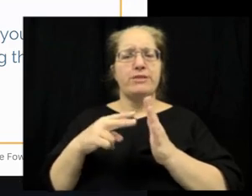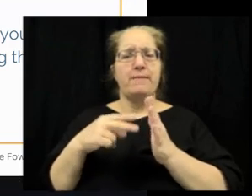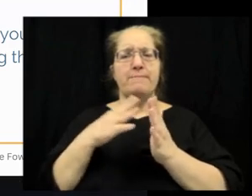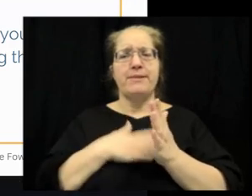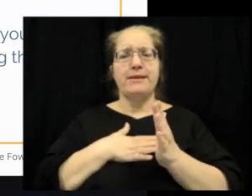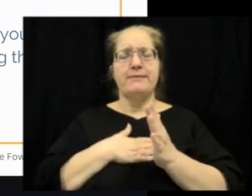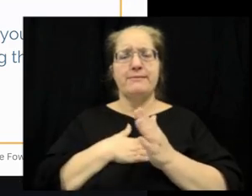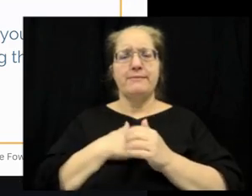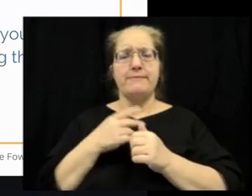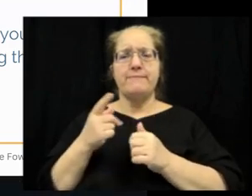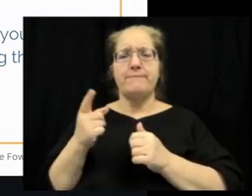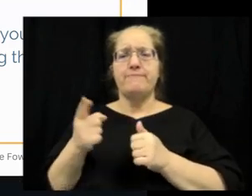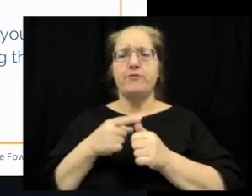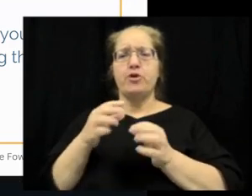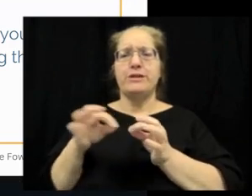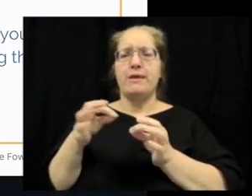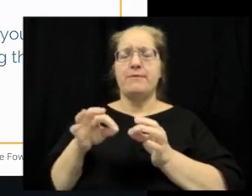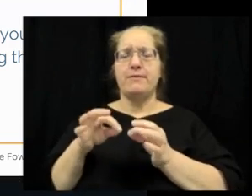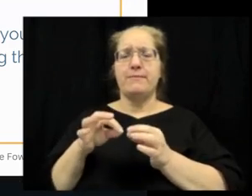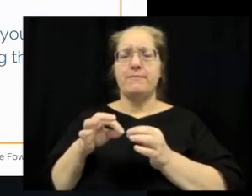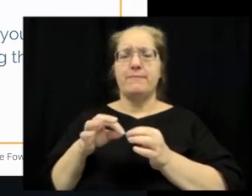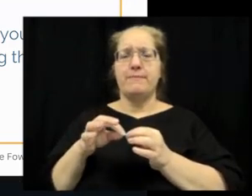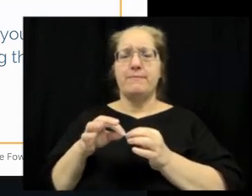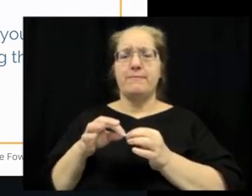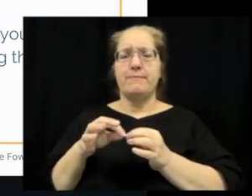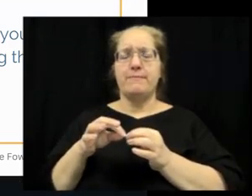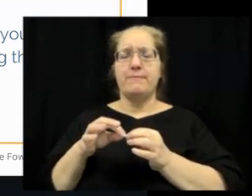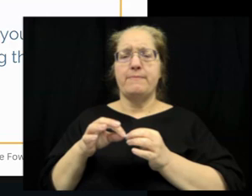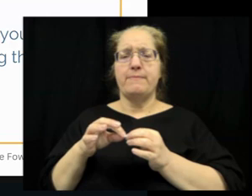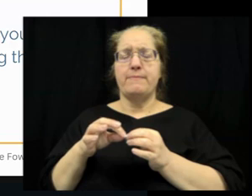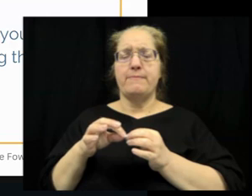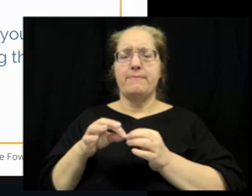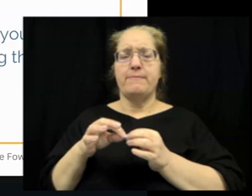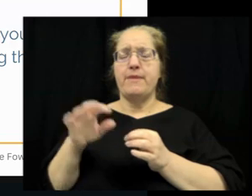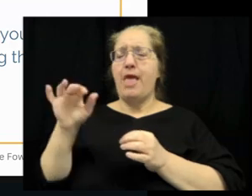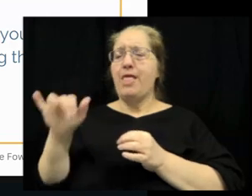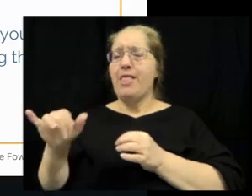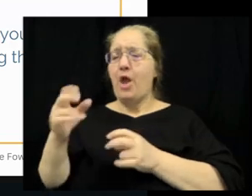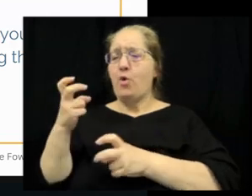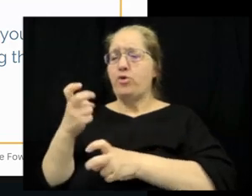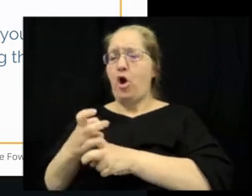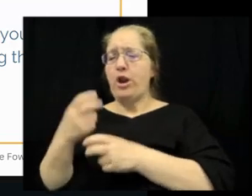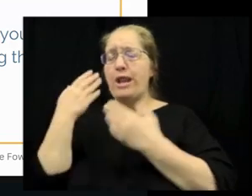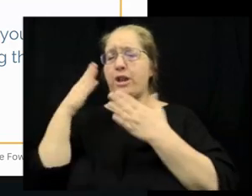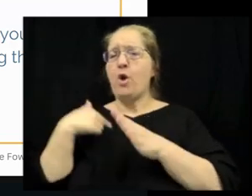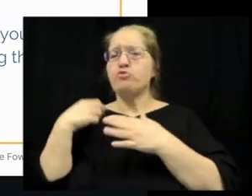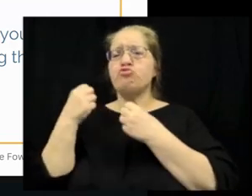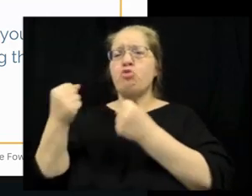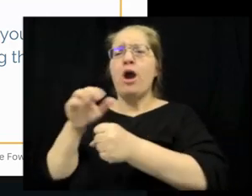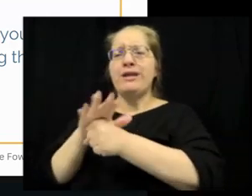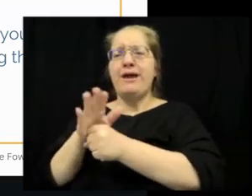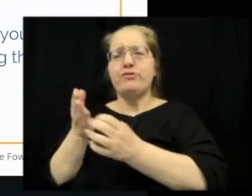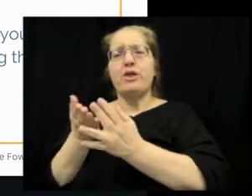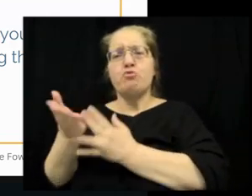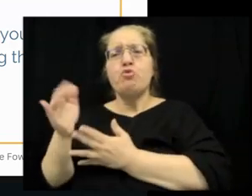Sure. So the first one says, that was really hard, and I didn't know I was strong enough to get through it, but